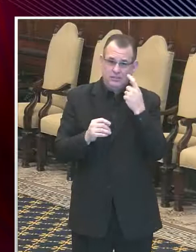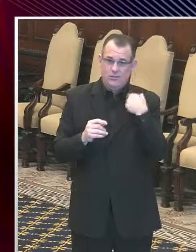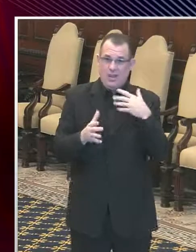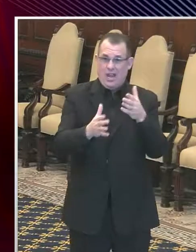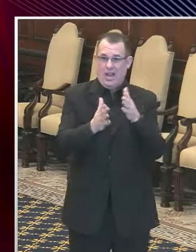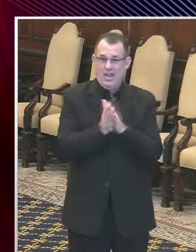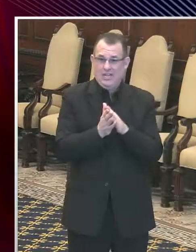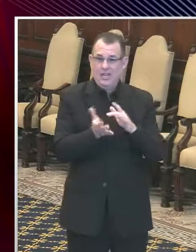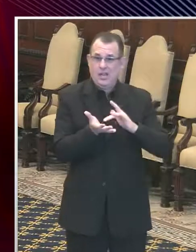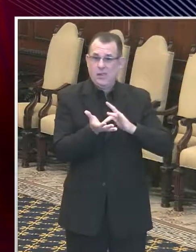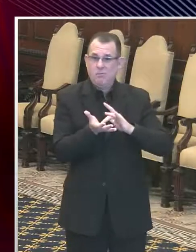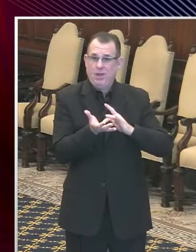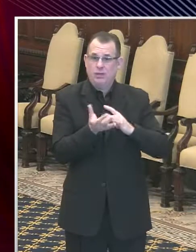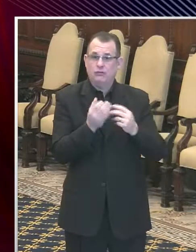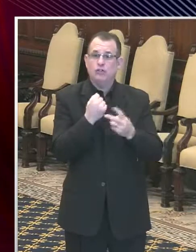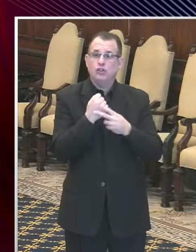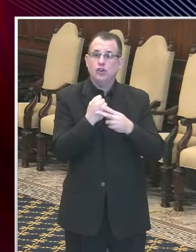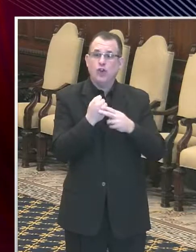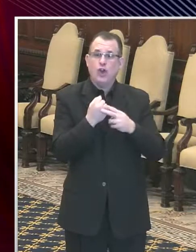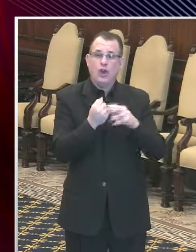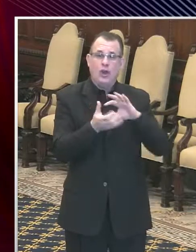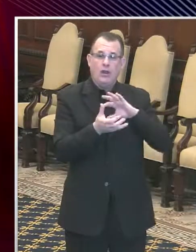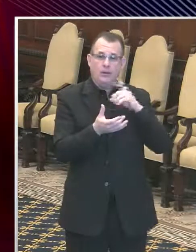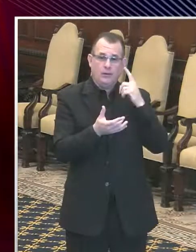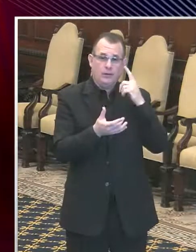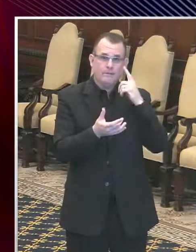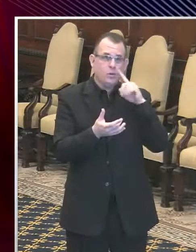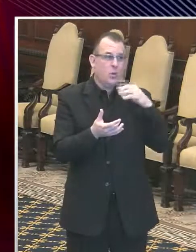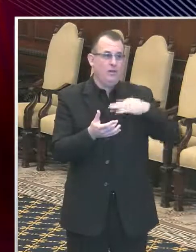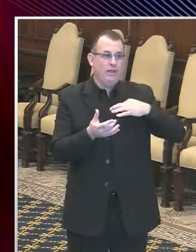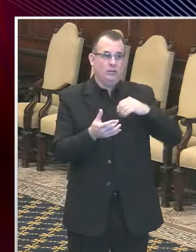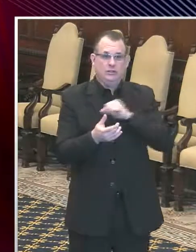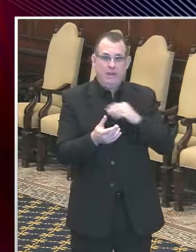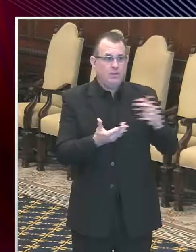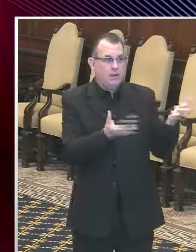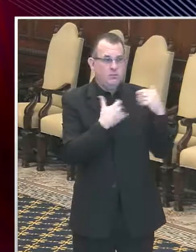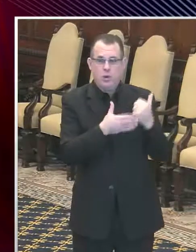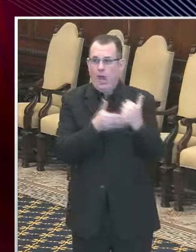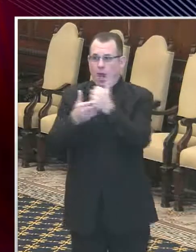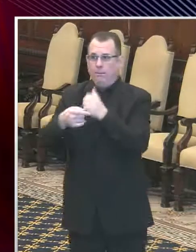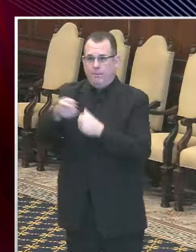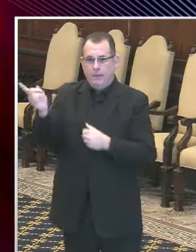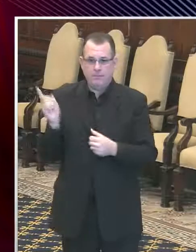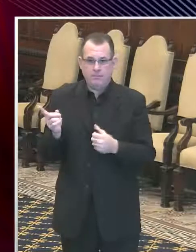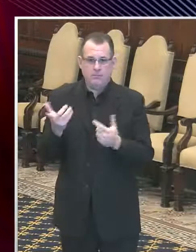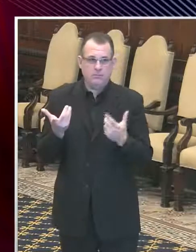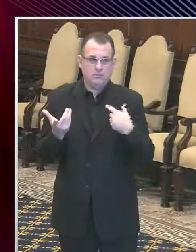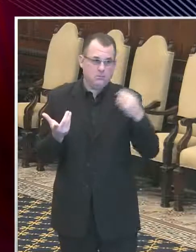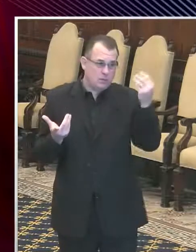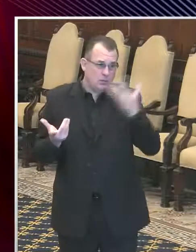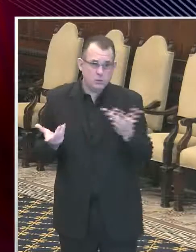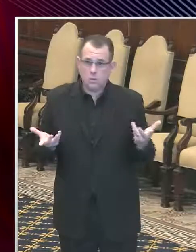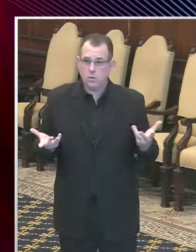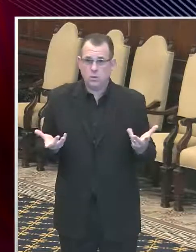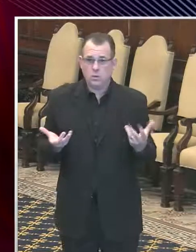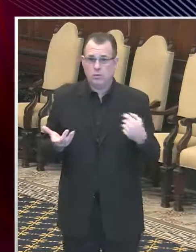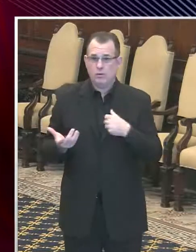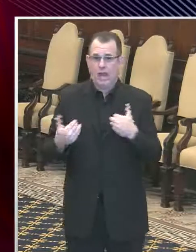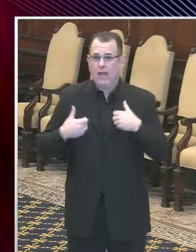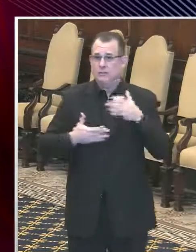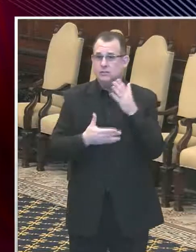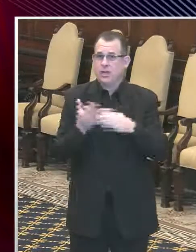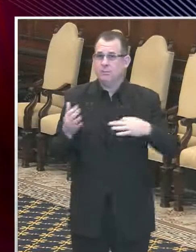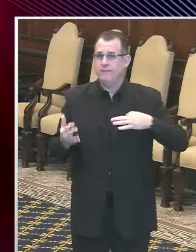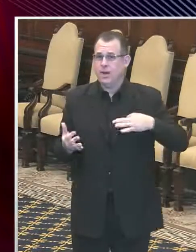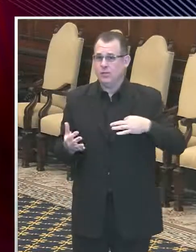Corps that any of the volunteers who are part of that corps who want to assist in nursing homes, let us know. And we have some Medical Reserve Corps volunteers